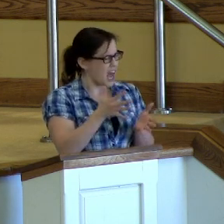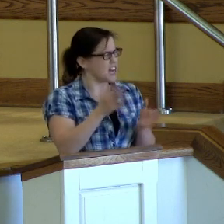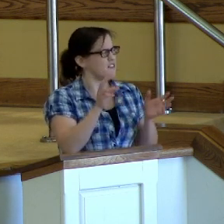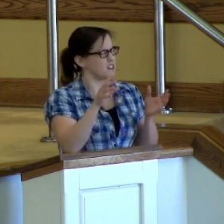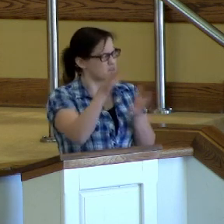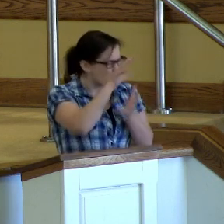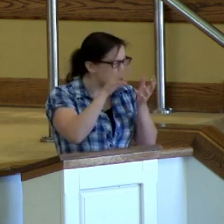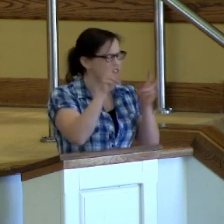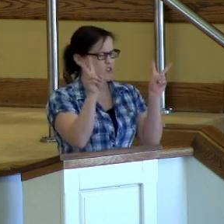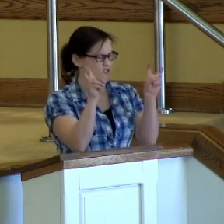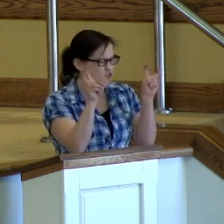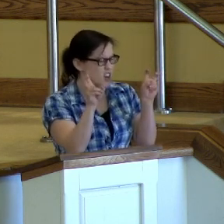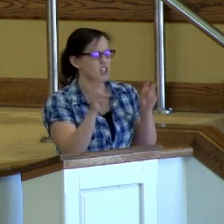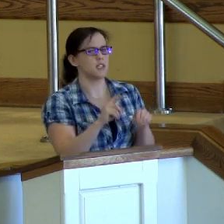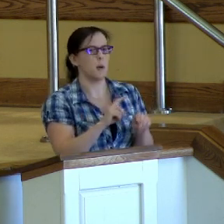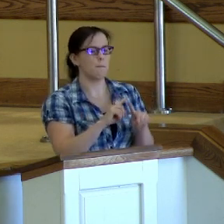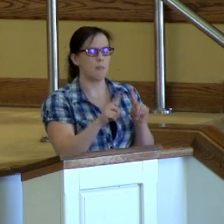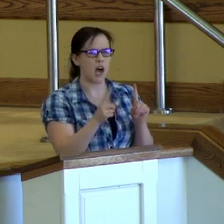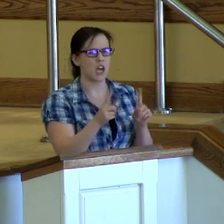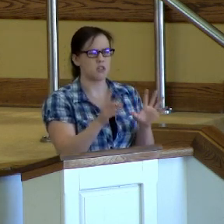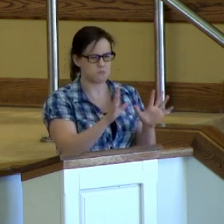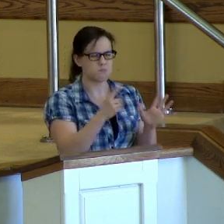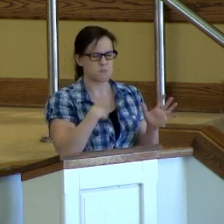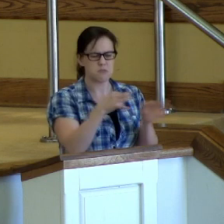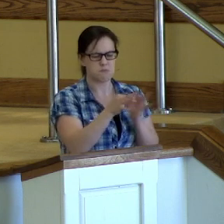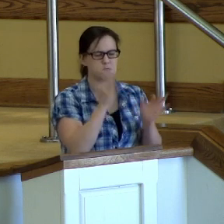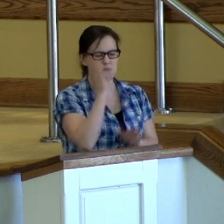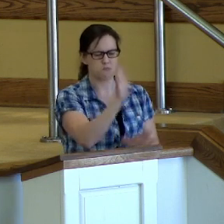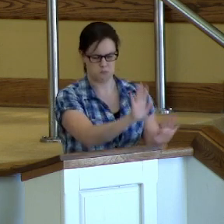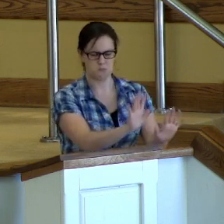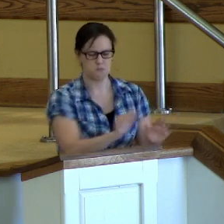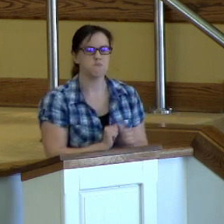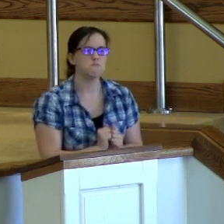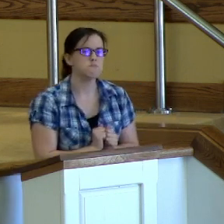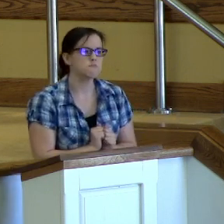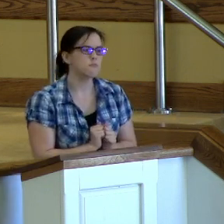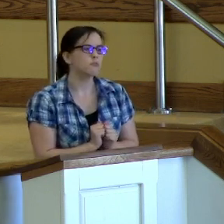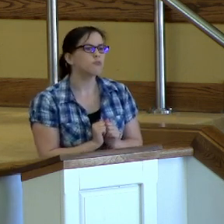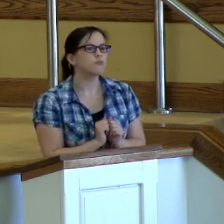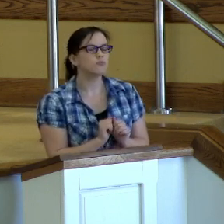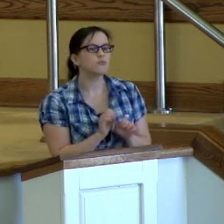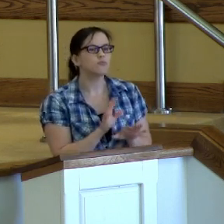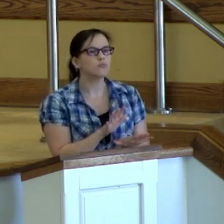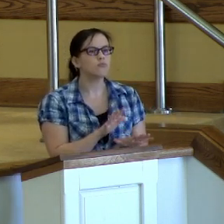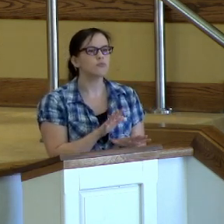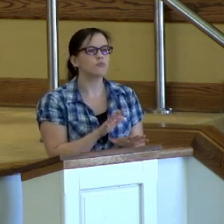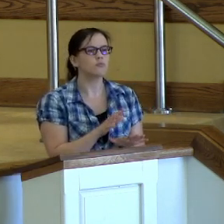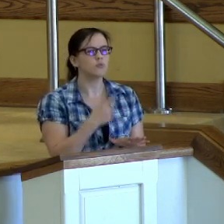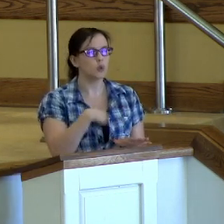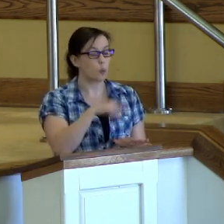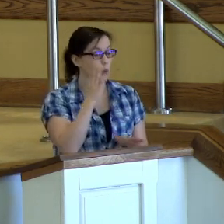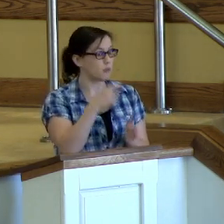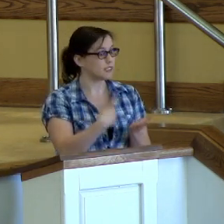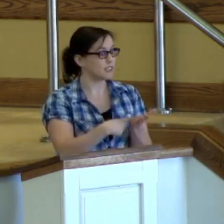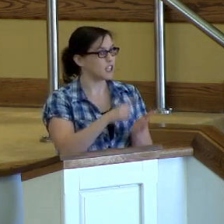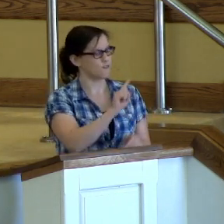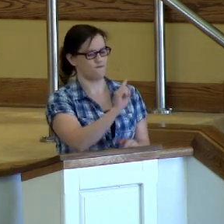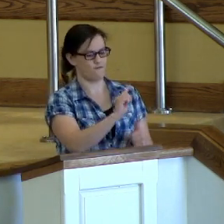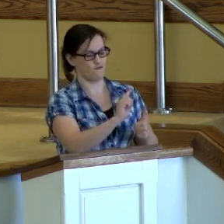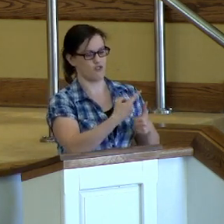so you kind of see that wordplay, but you kind of listen, just bear with me, amen? So, we're going to talk about, first of